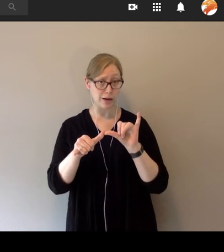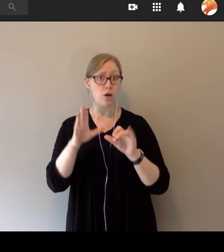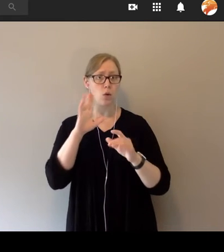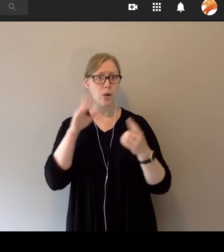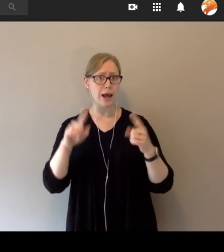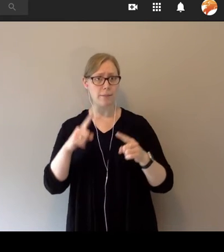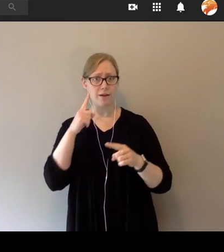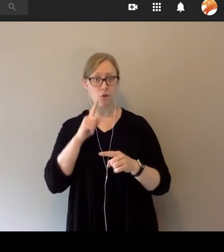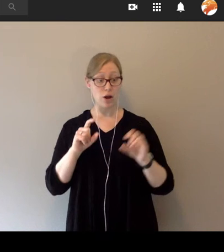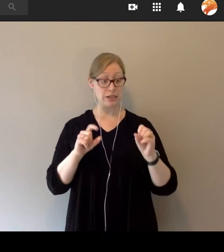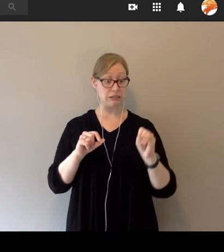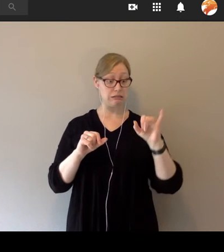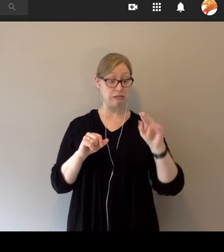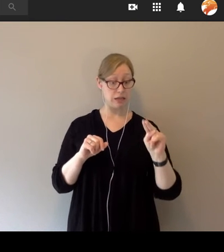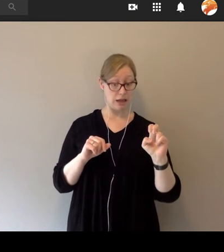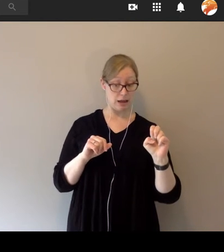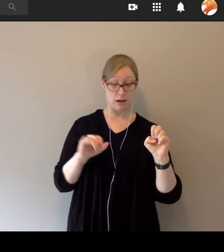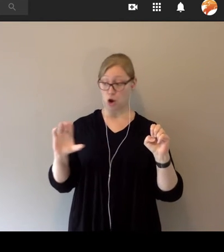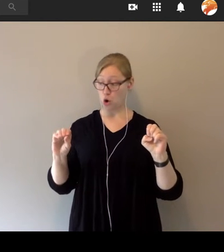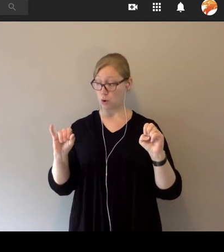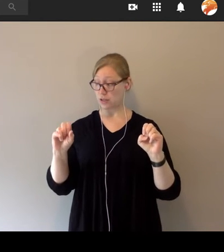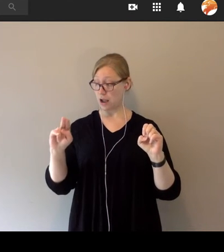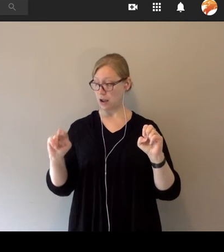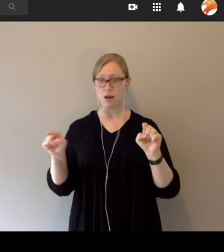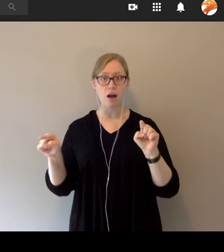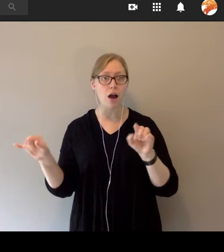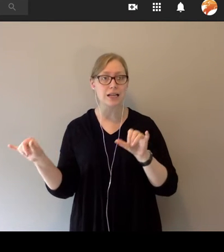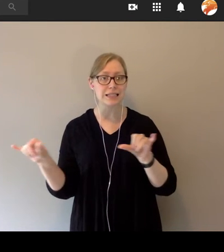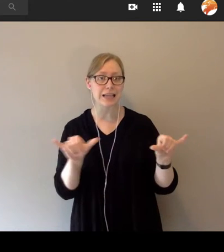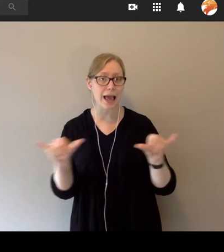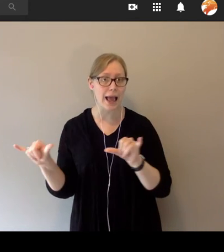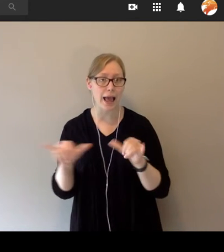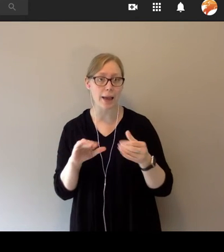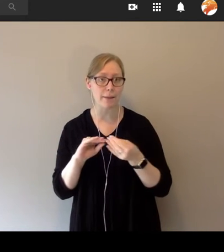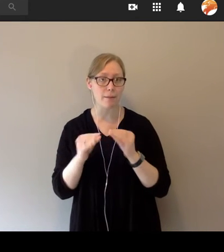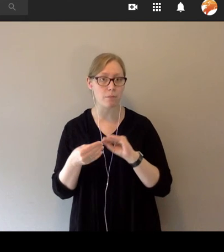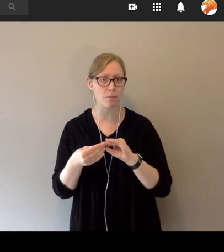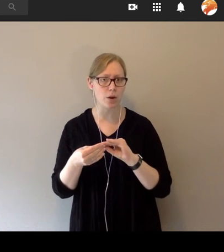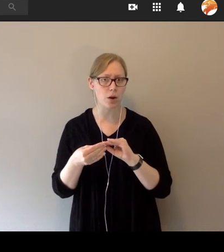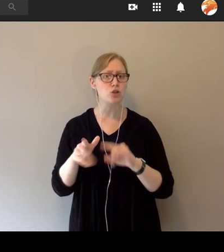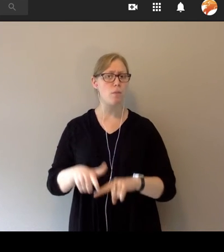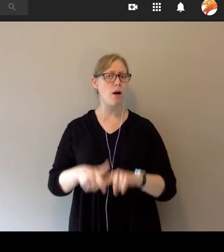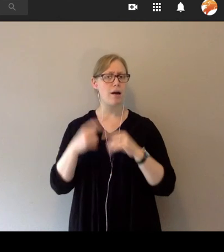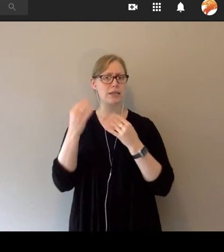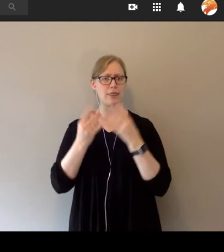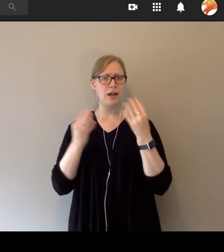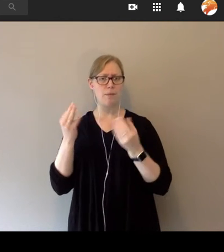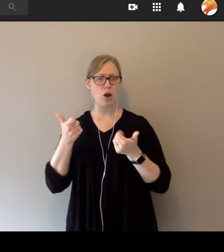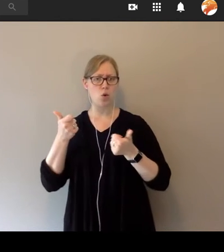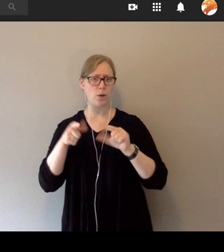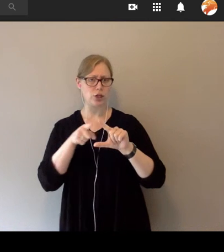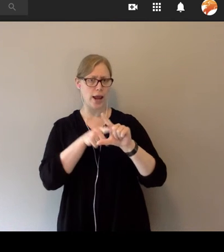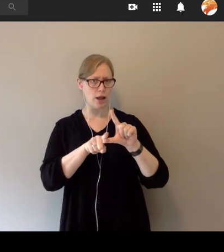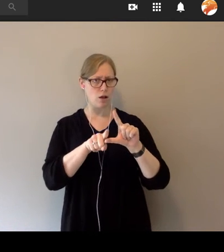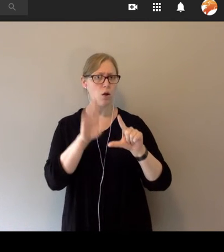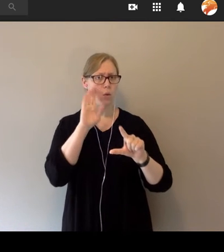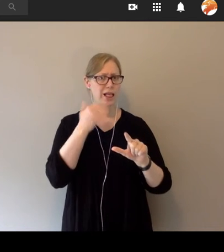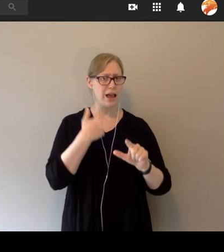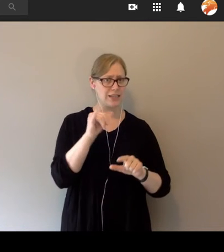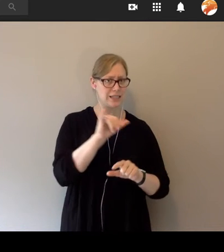pause the video and think about this for a minute. See if you can think of what angle has the same sine and the same cosine